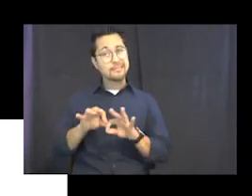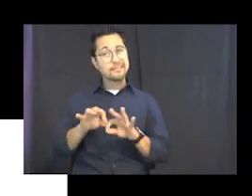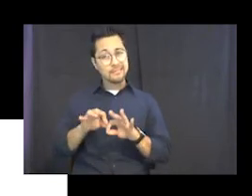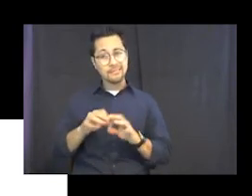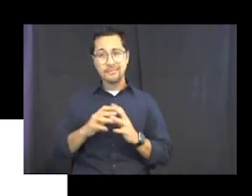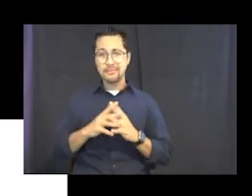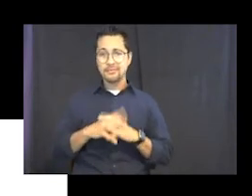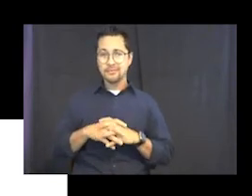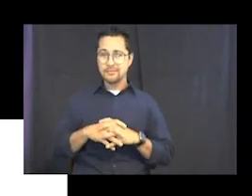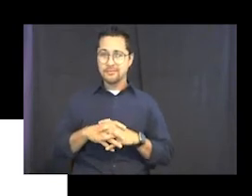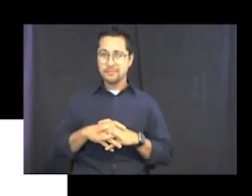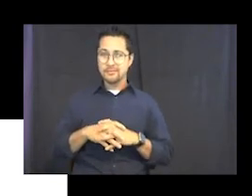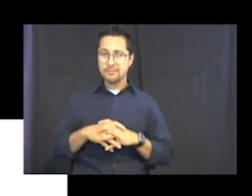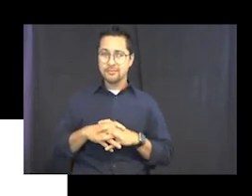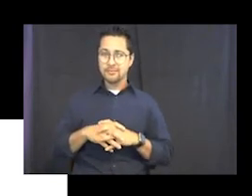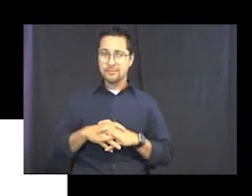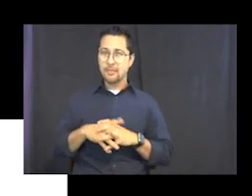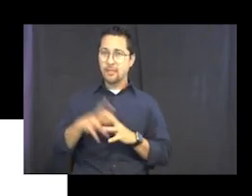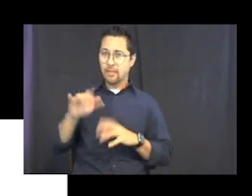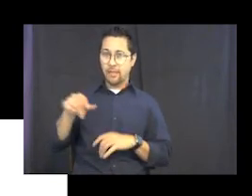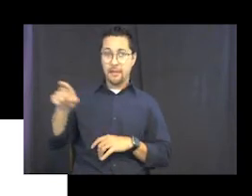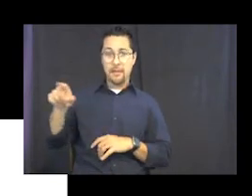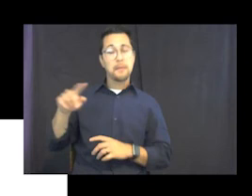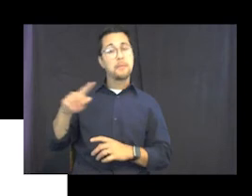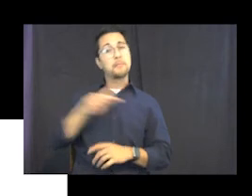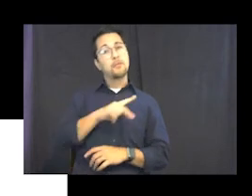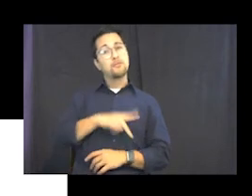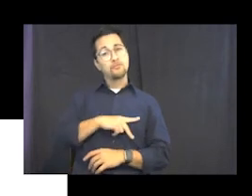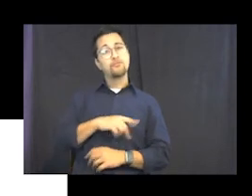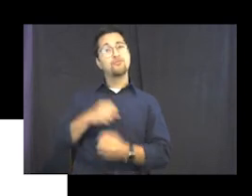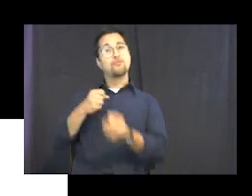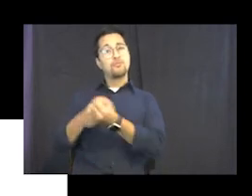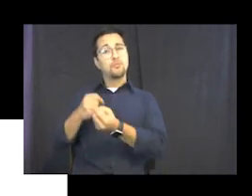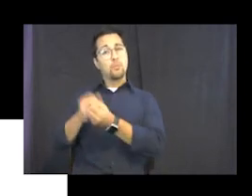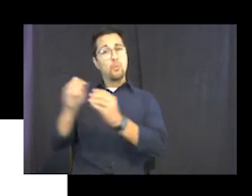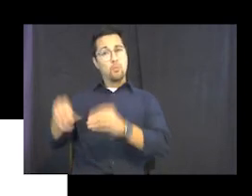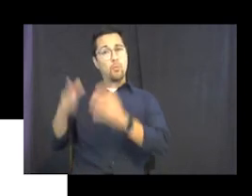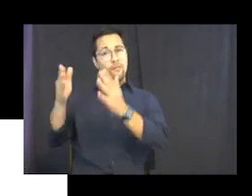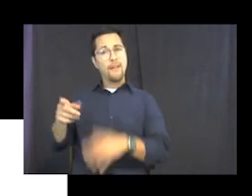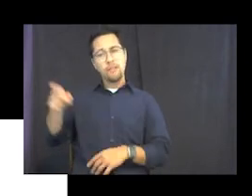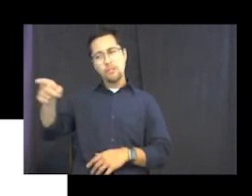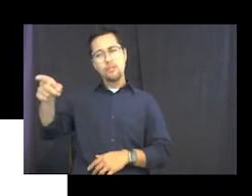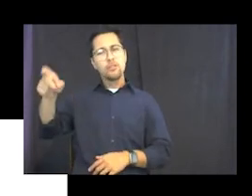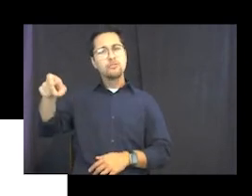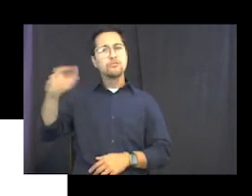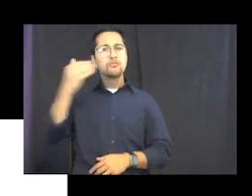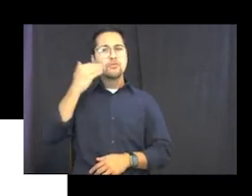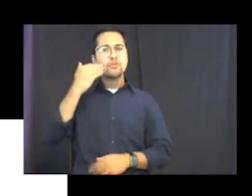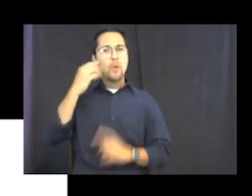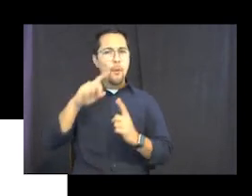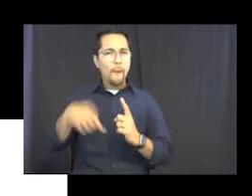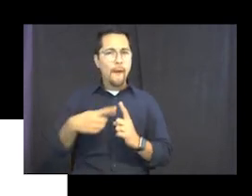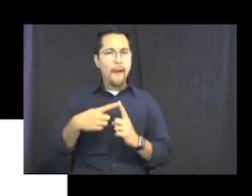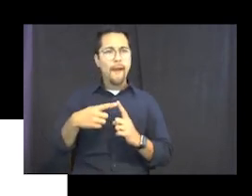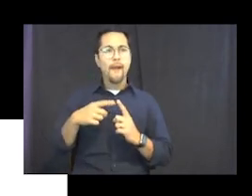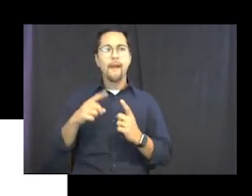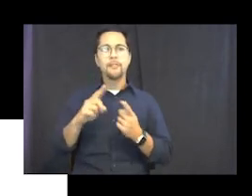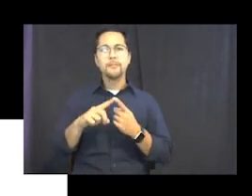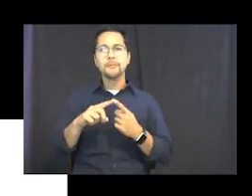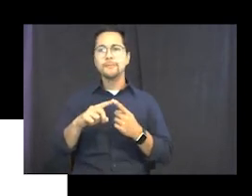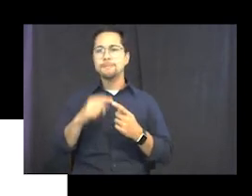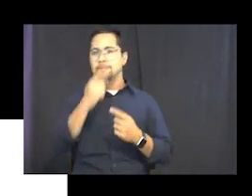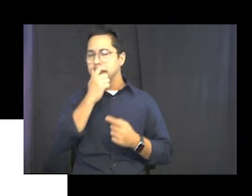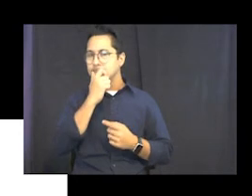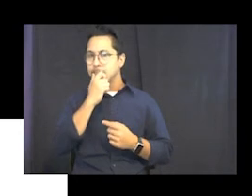that the personal supports provider knows when to give